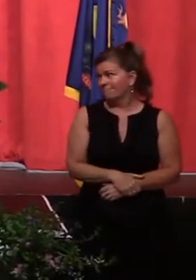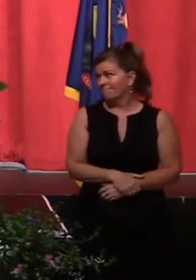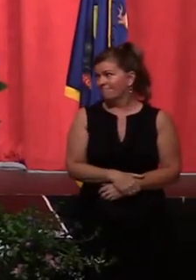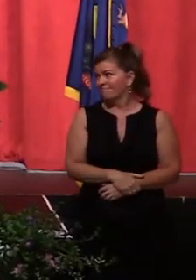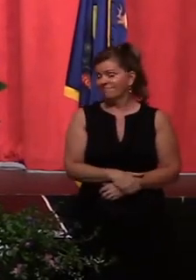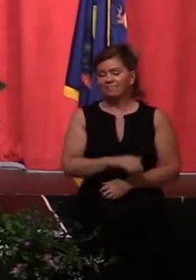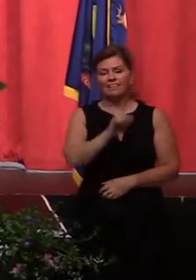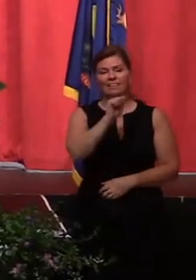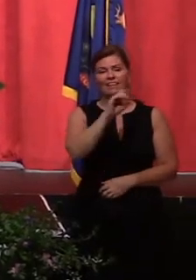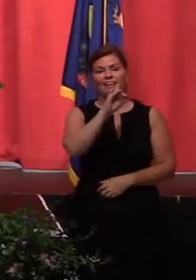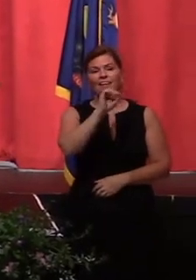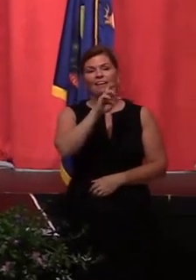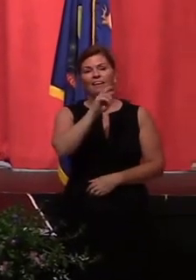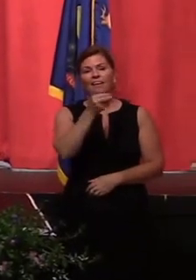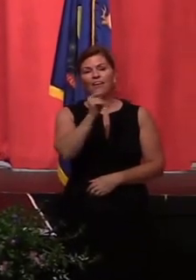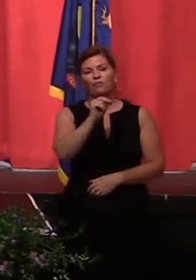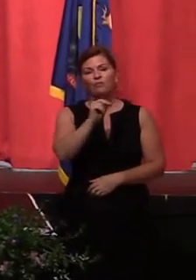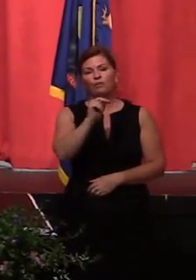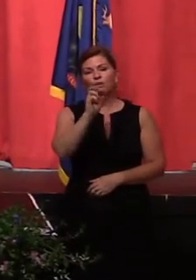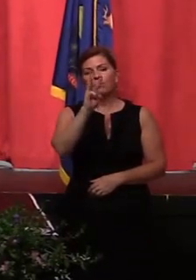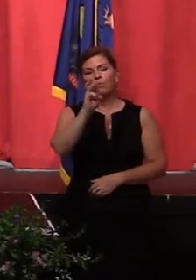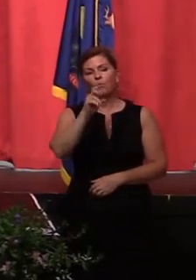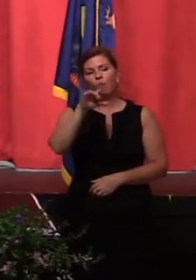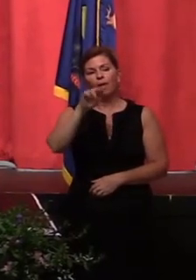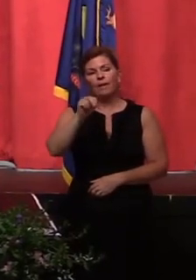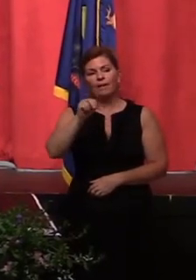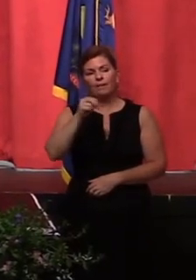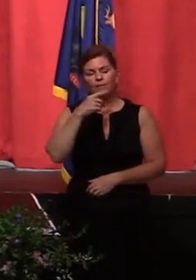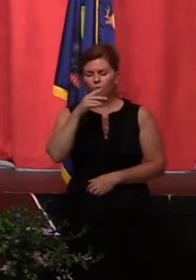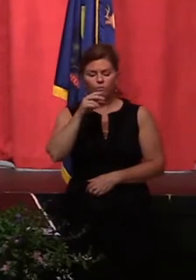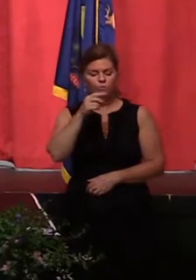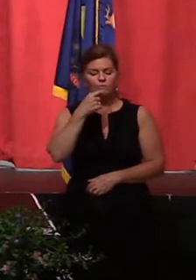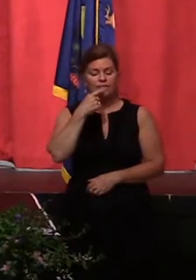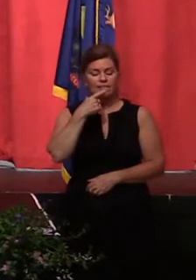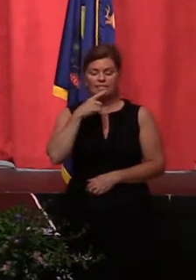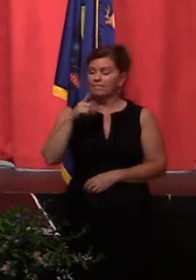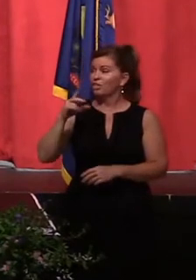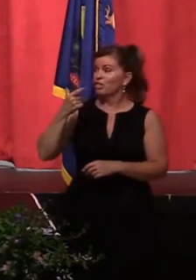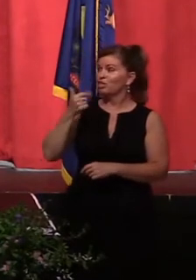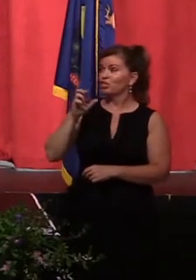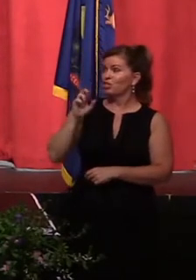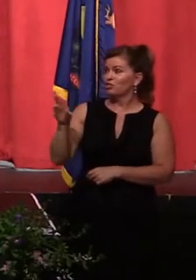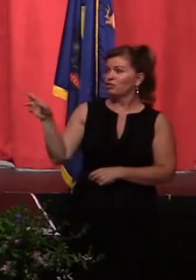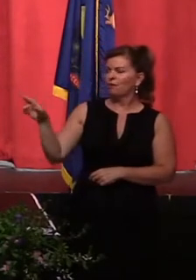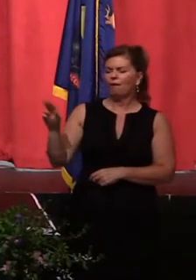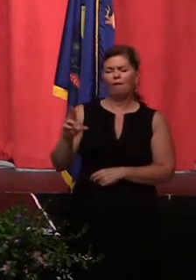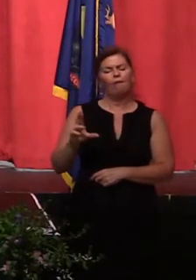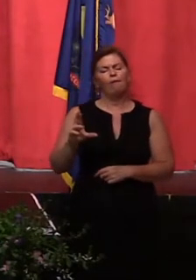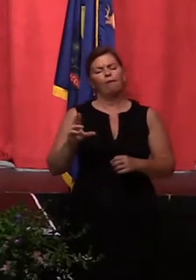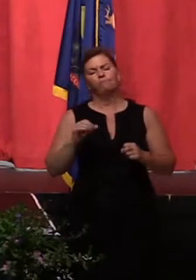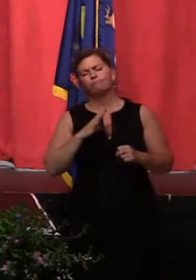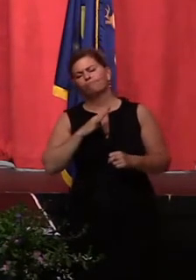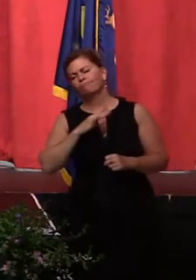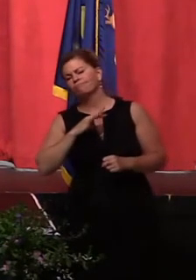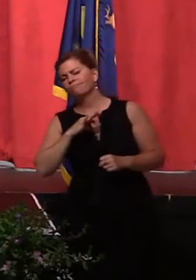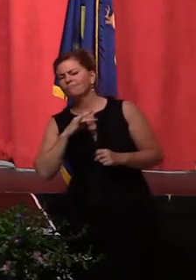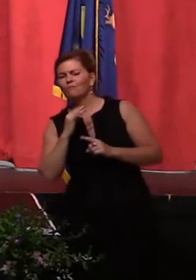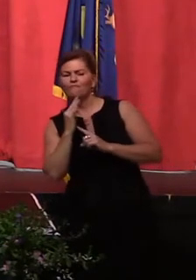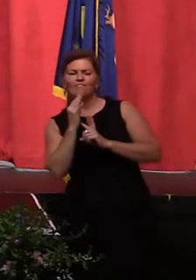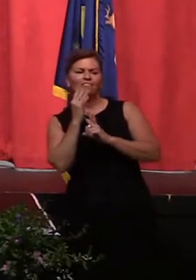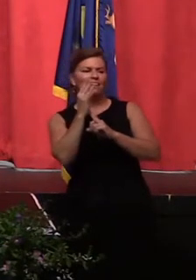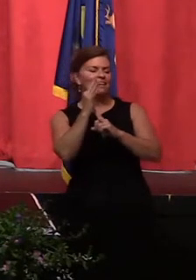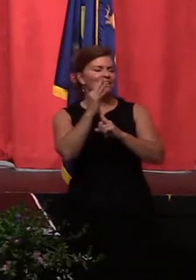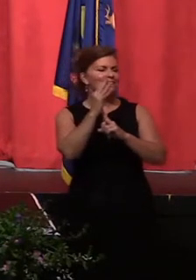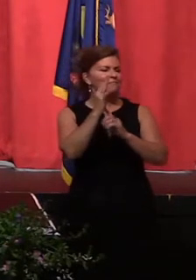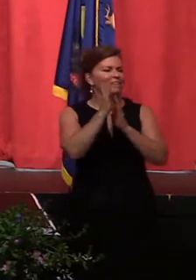Adrian Wade describes Ginger as, quote, a righteous flame, eager to change the